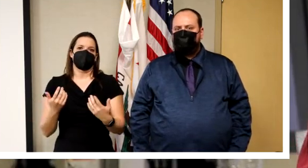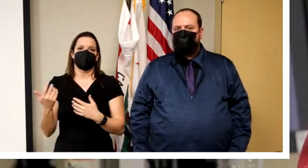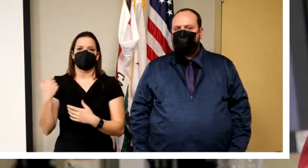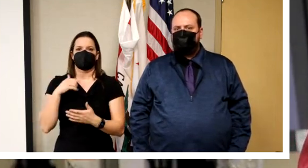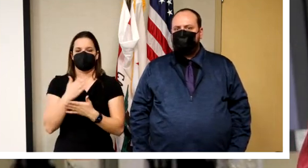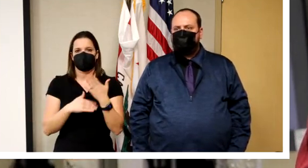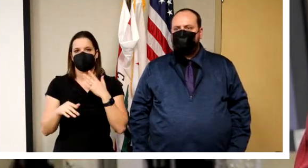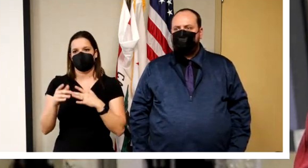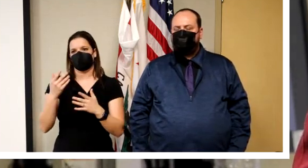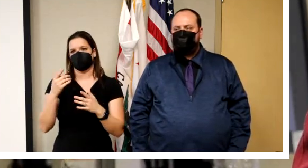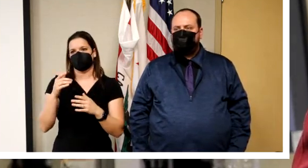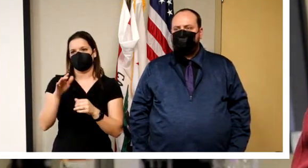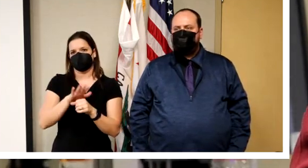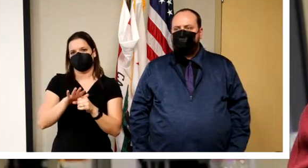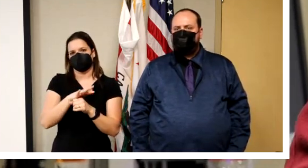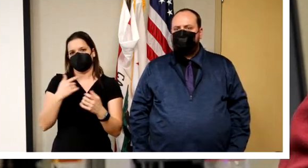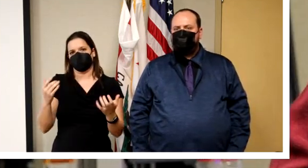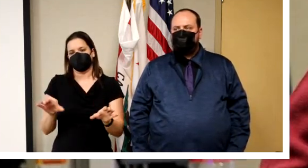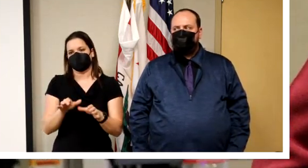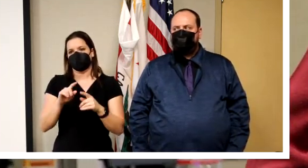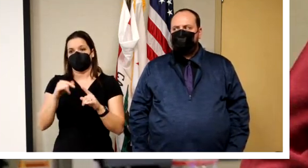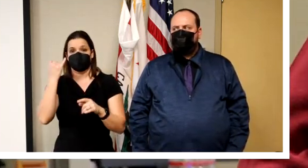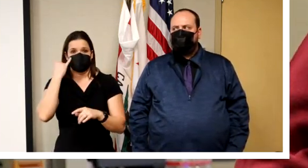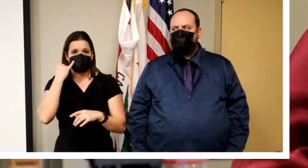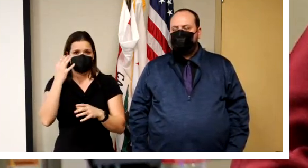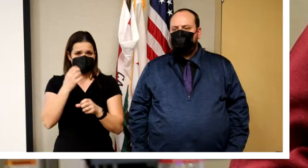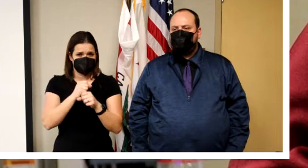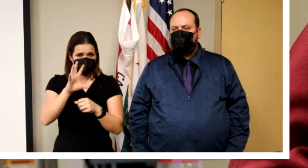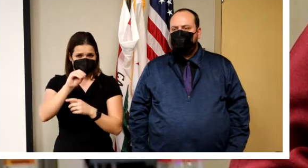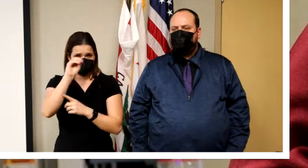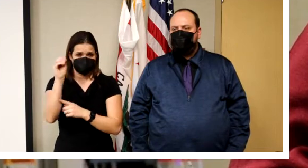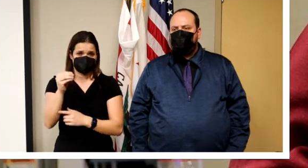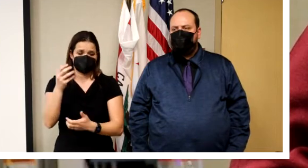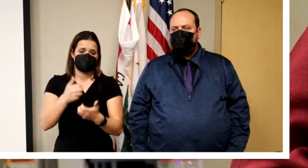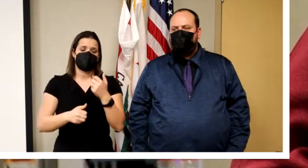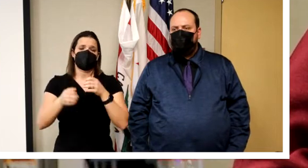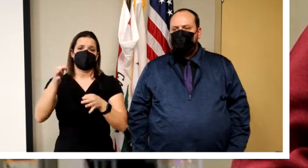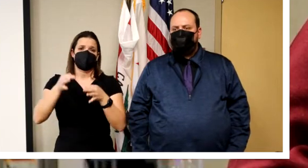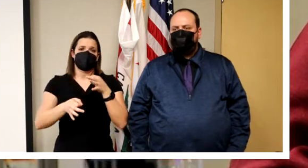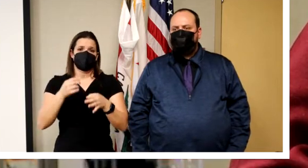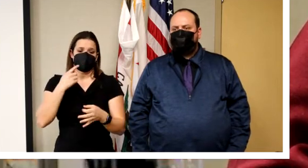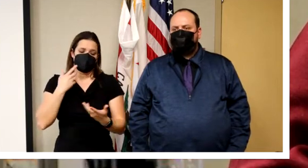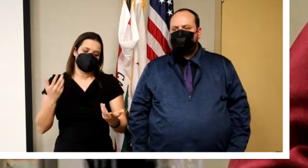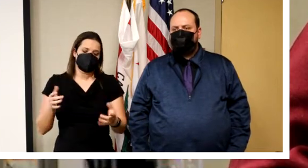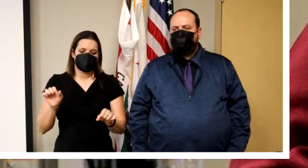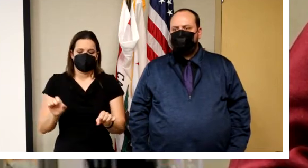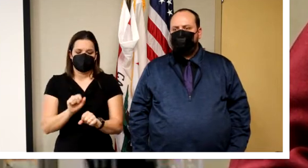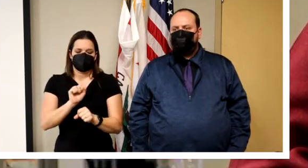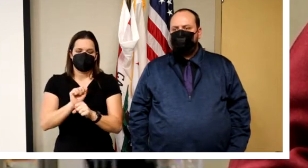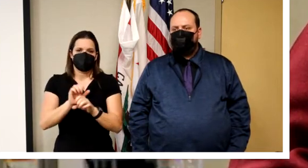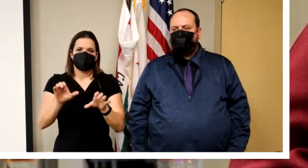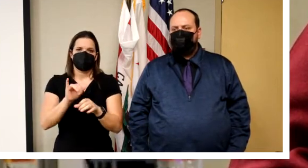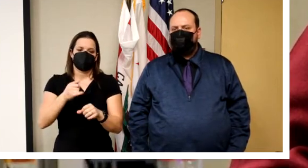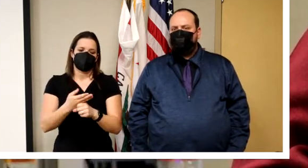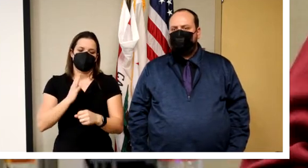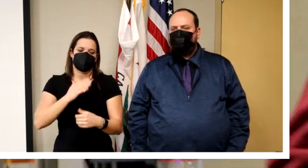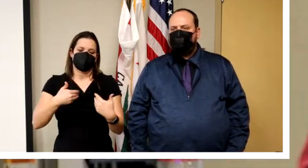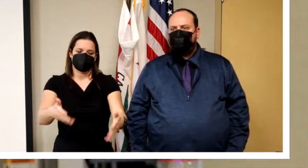deal with. But if you get to 50%, most courts say they work to do their job, they're good.